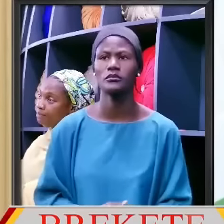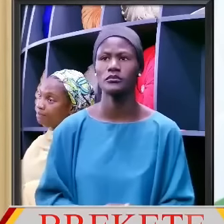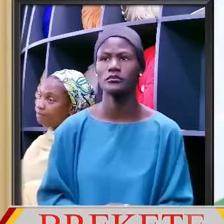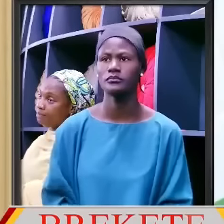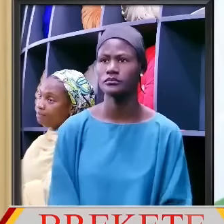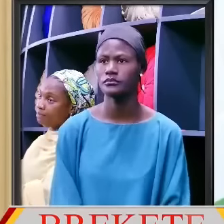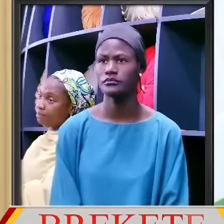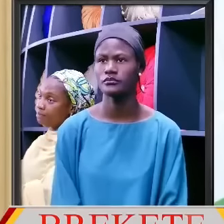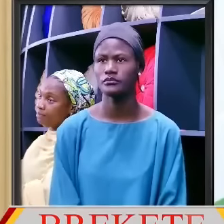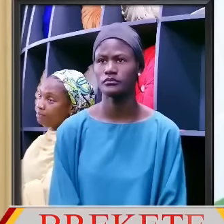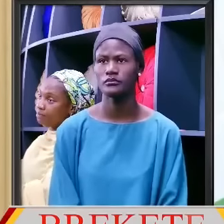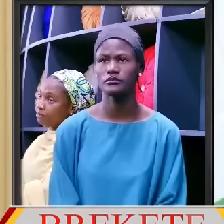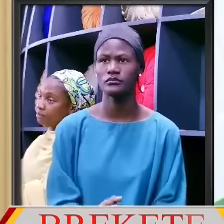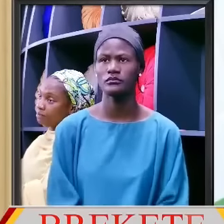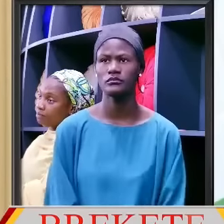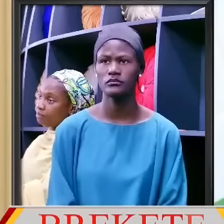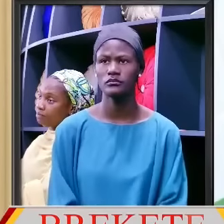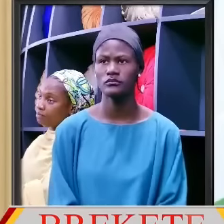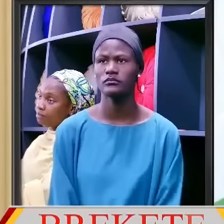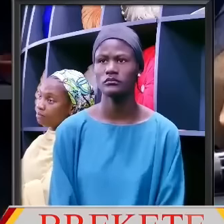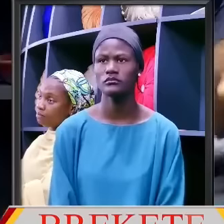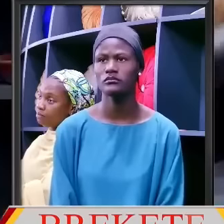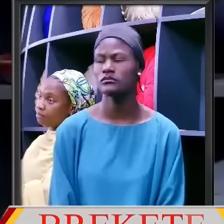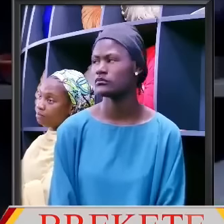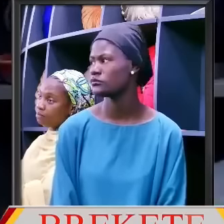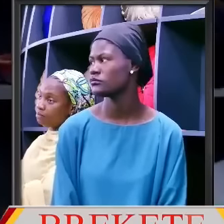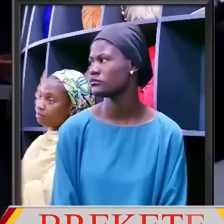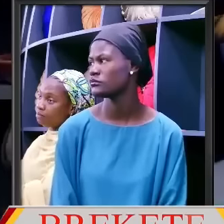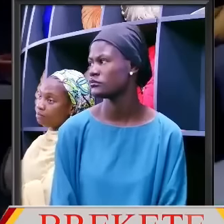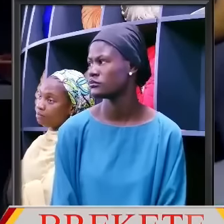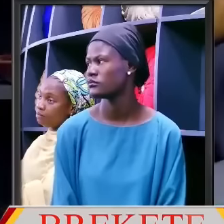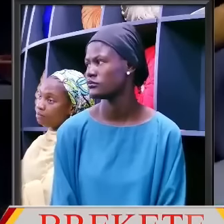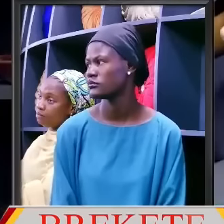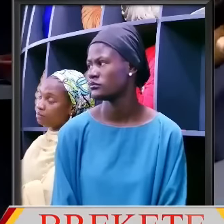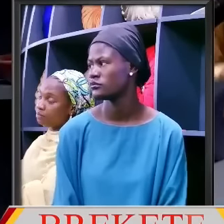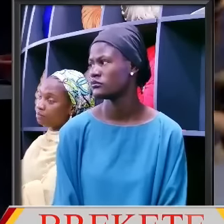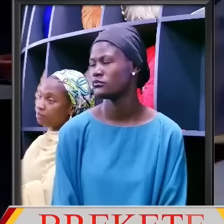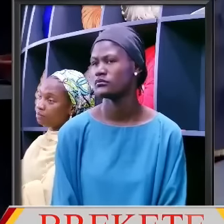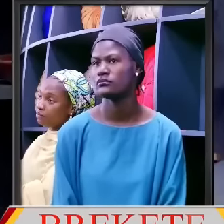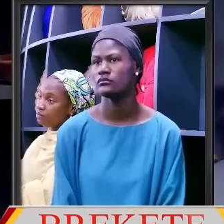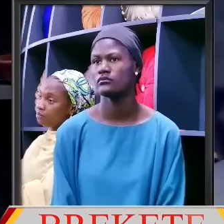Amen. So, Garanya. Yes, sir. Call somebody to give us